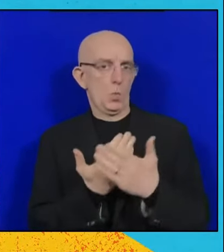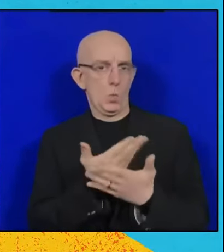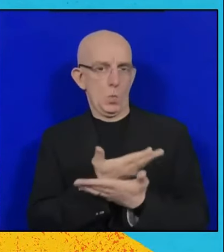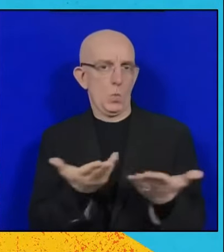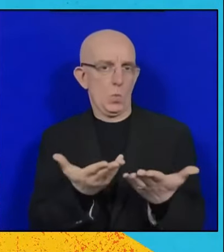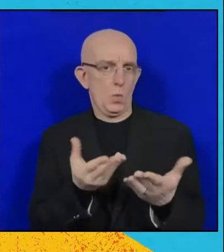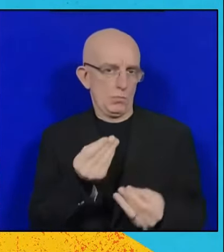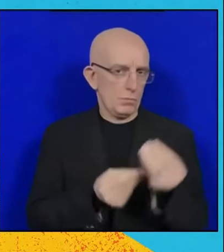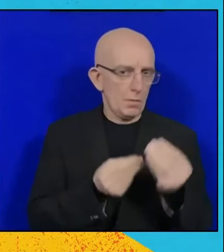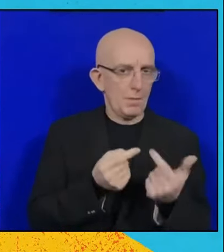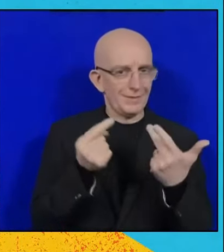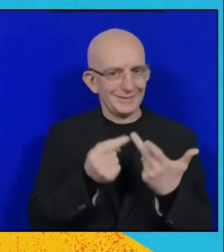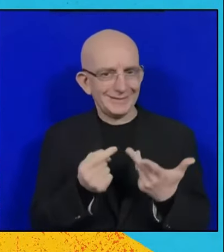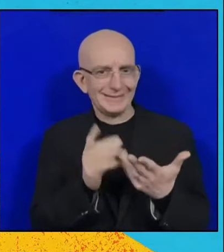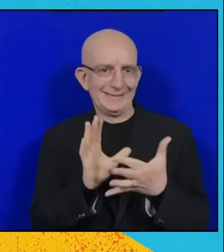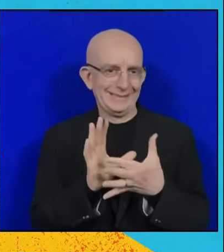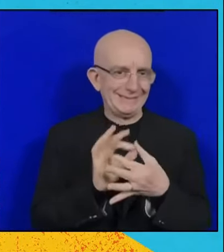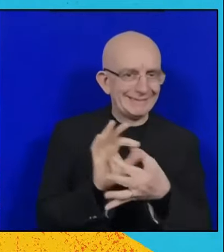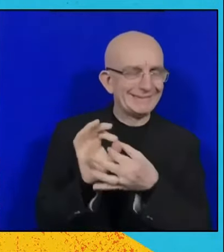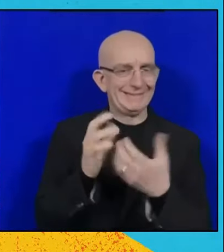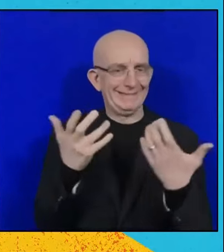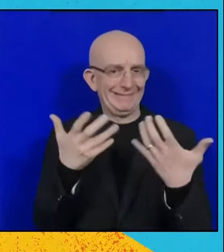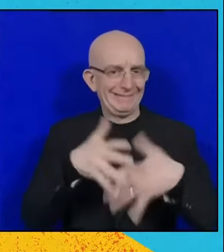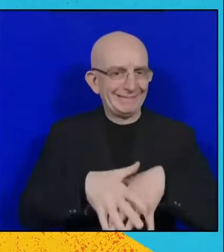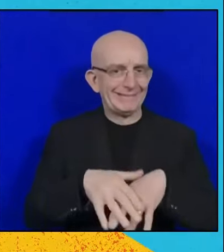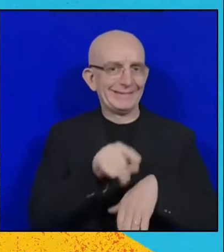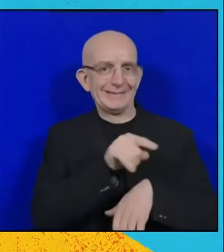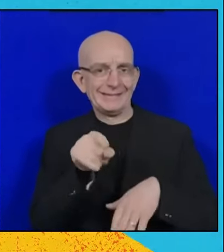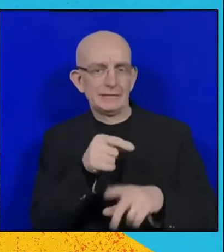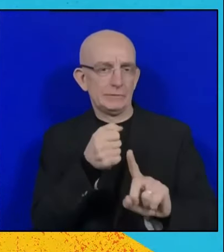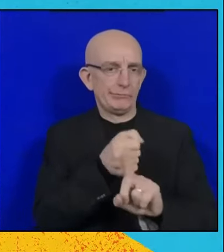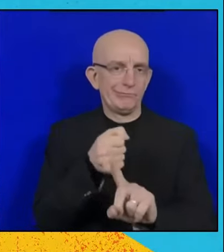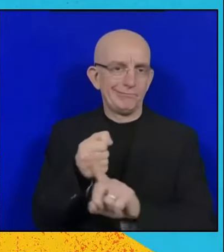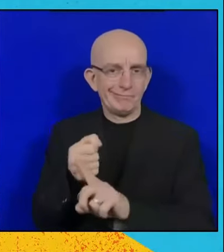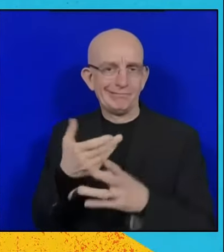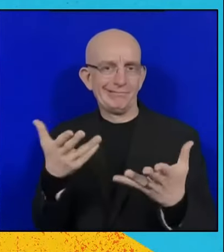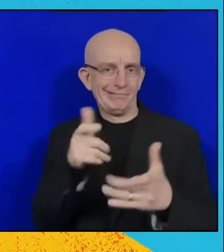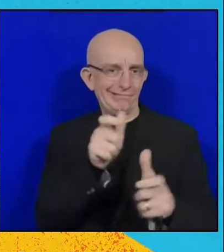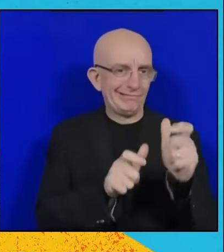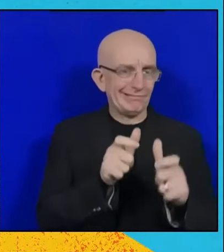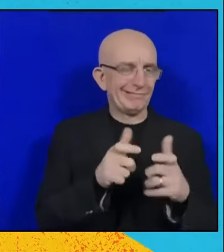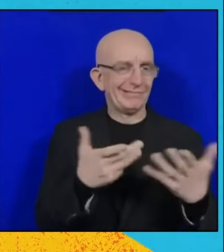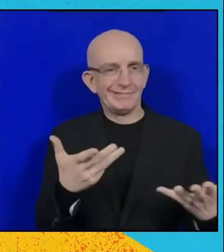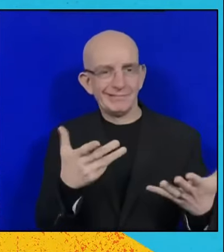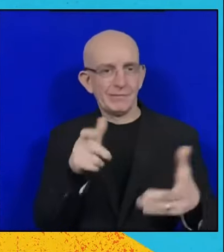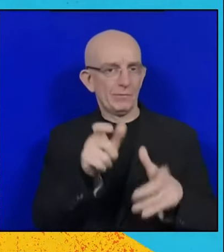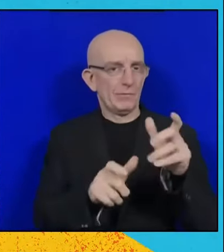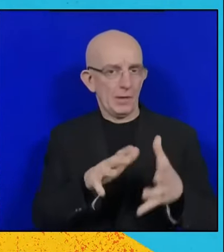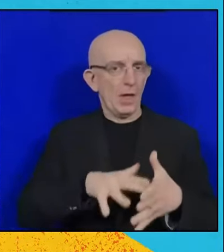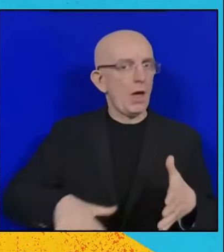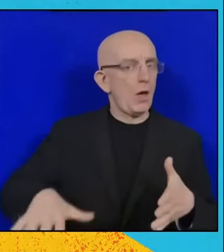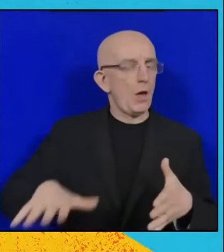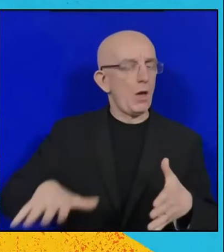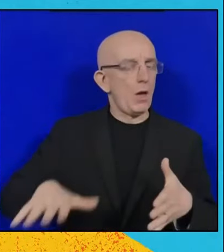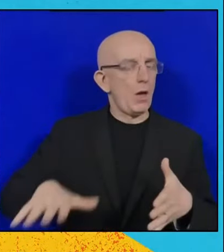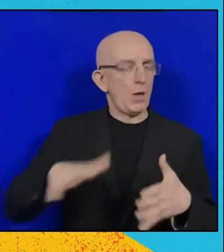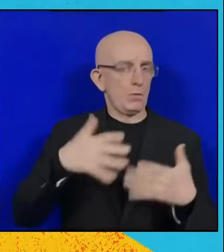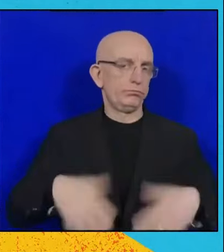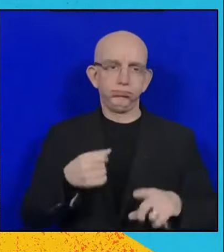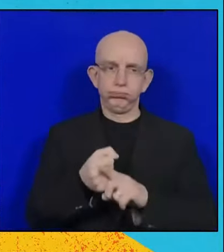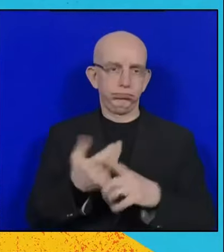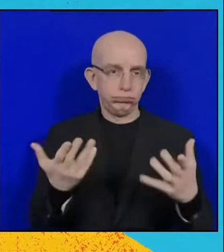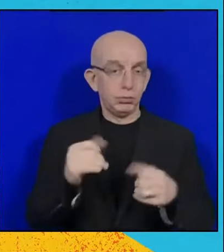from racist travel policies and visa laws. COVID showed us that our international political and economic systems do not exist